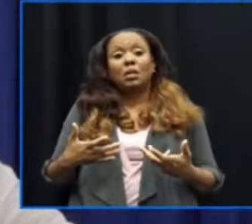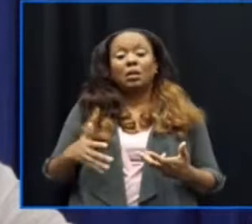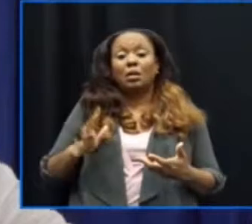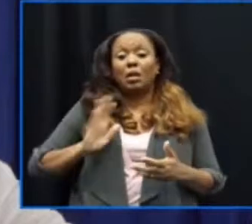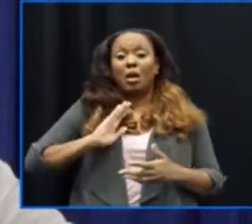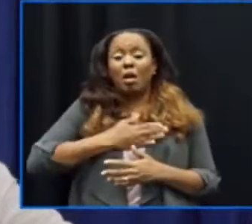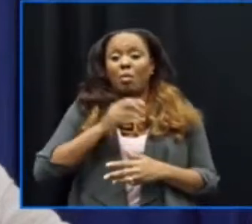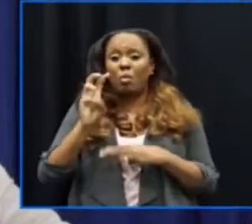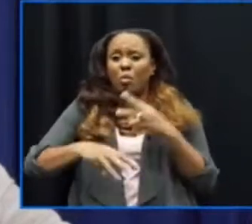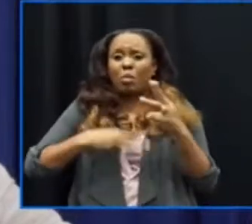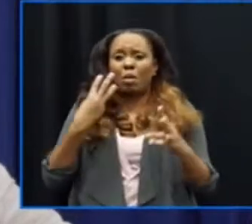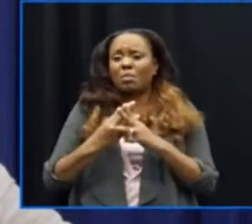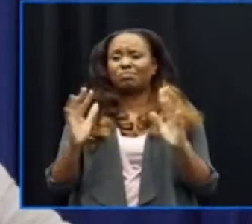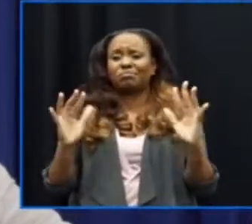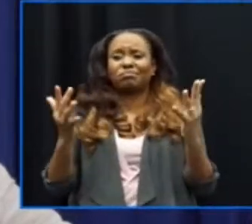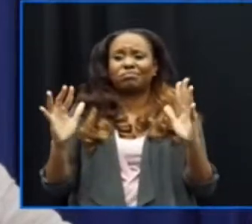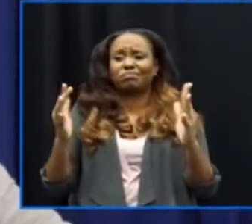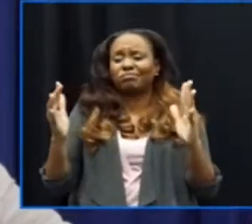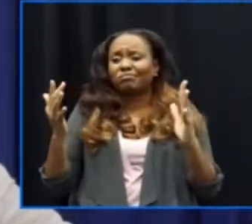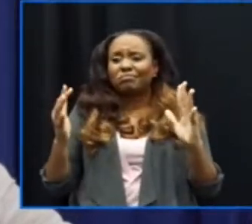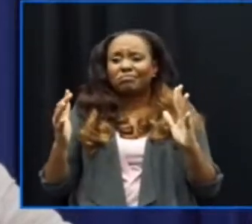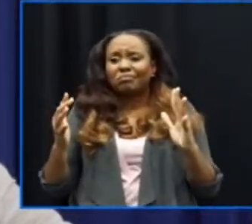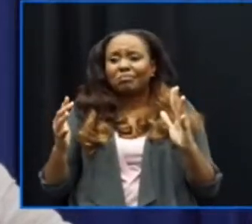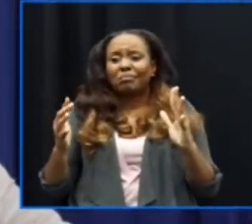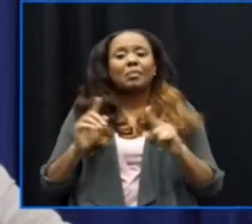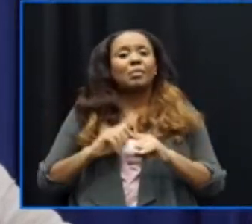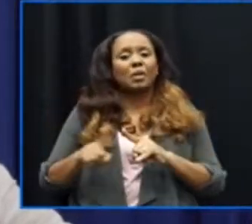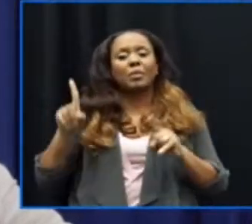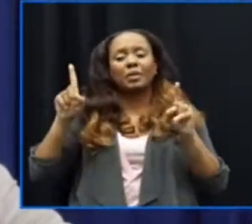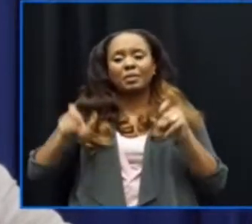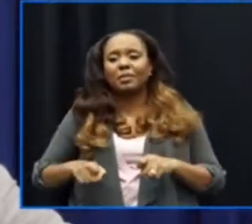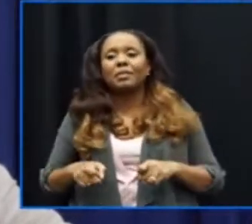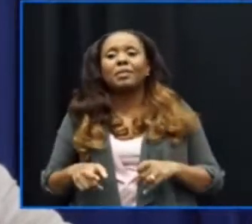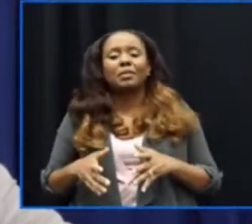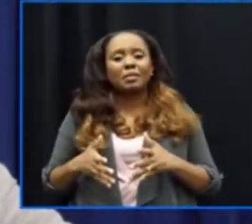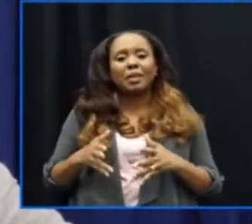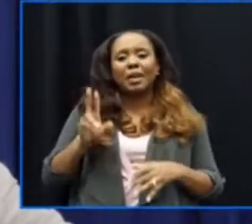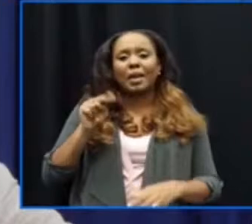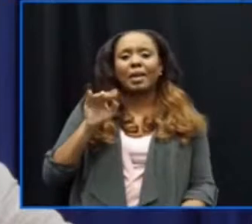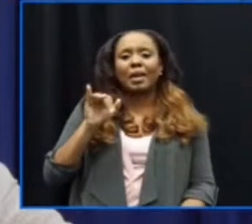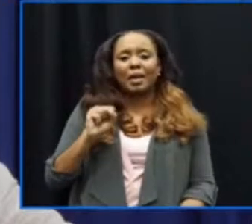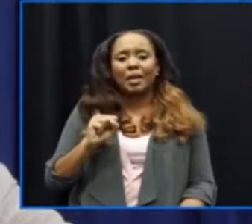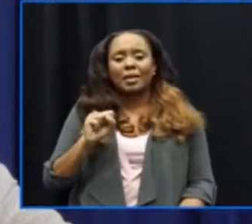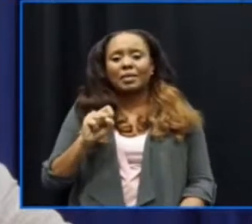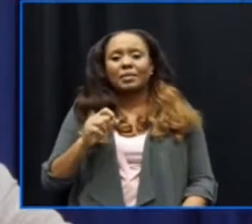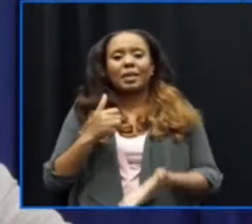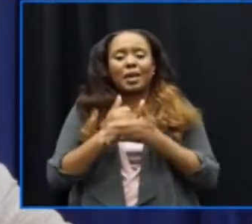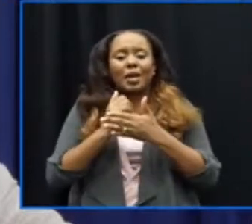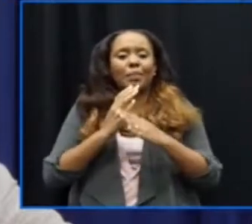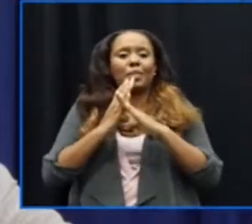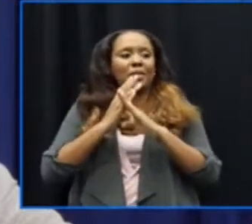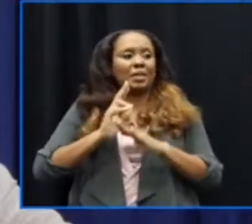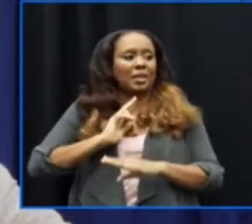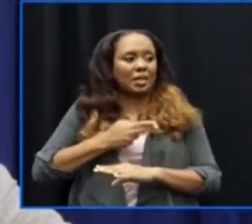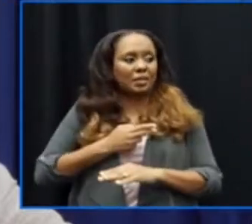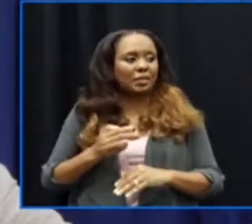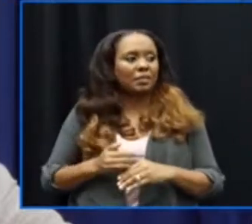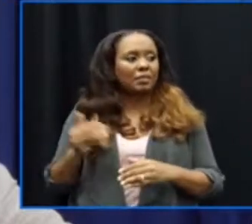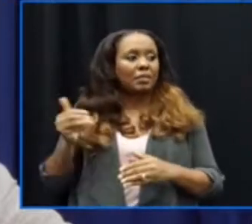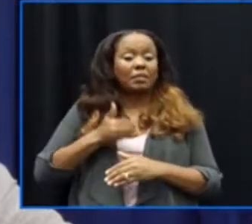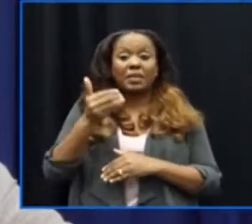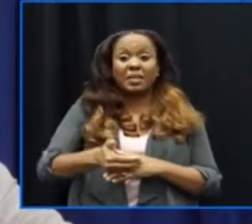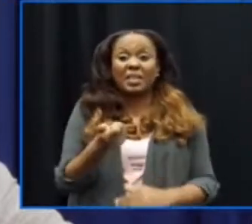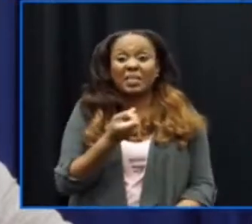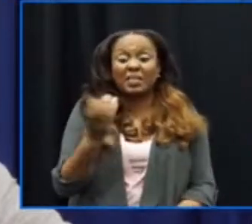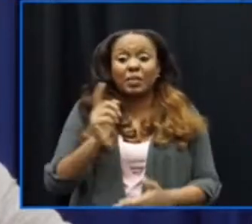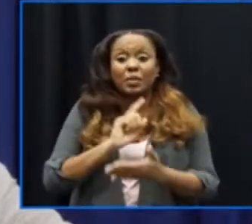uncertain that we need the umbrella of the NIS to keep us in there. So over the course of the next few weeks, my